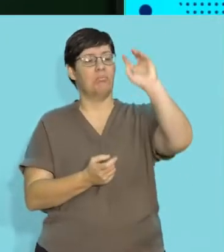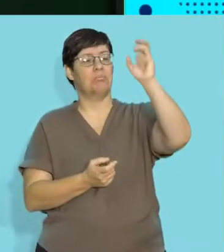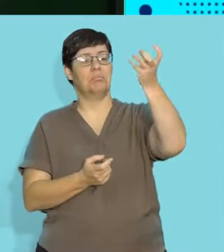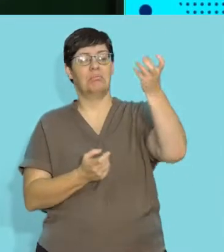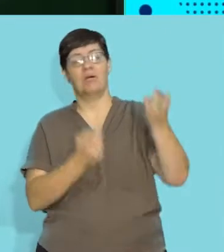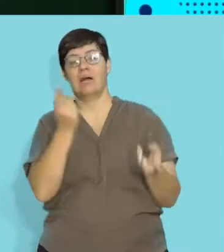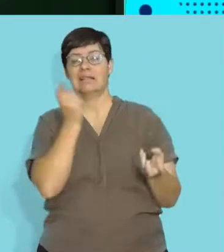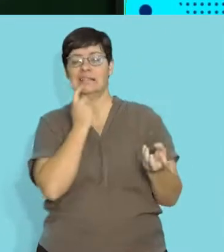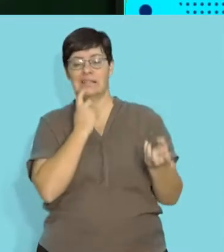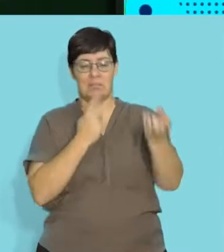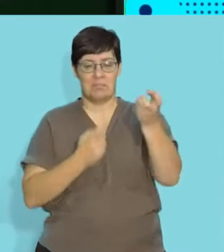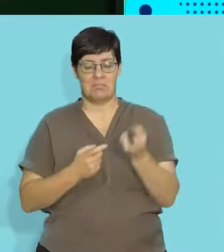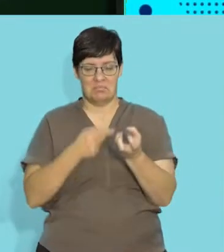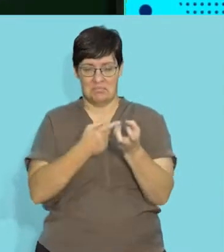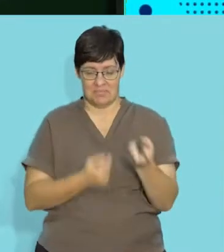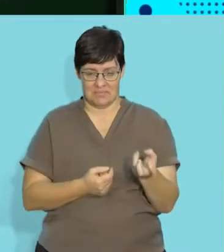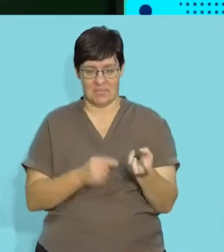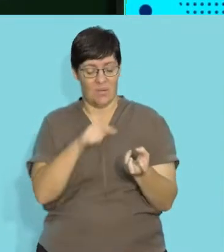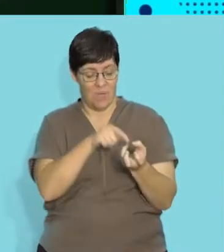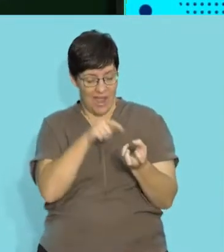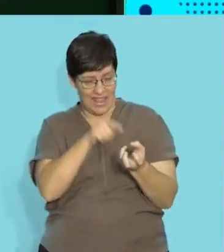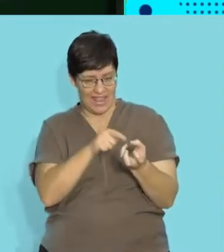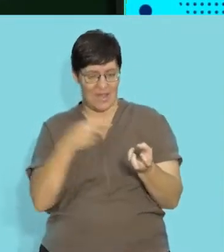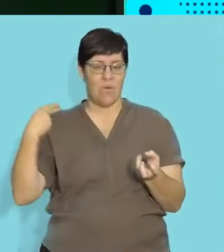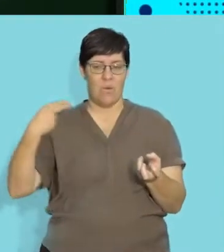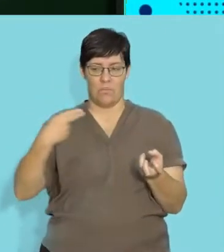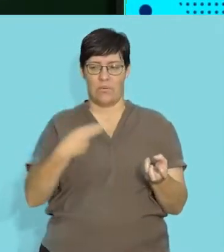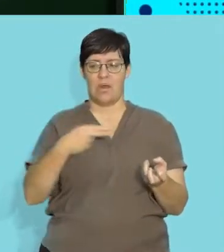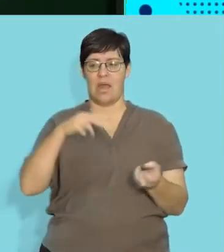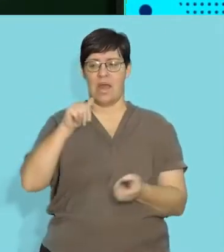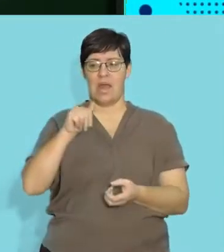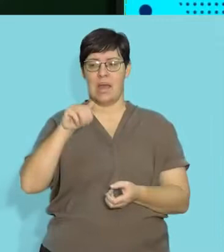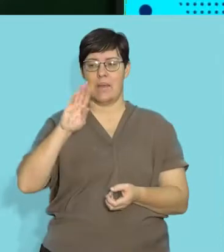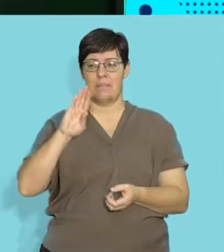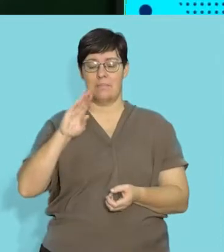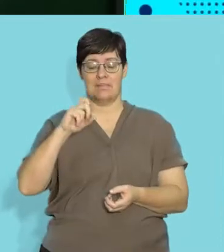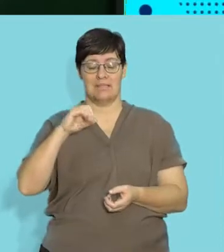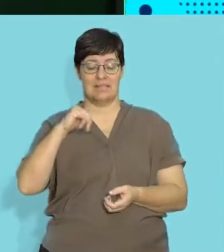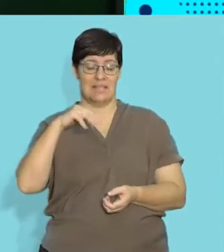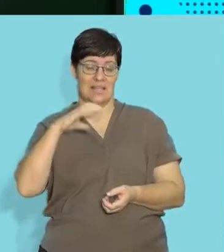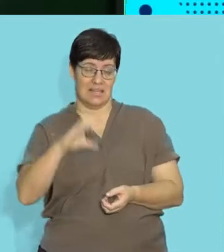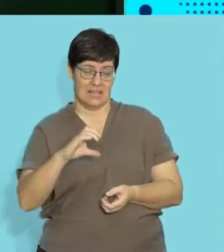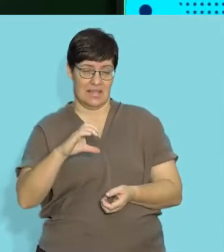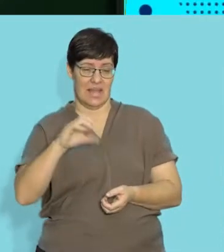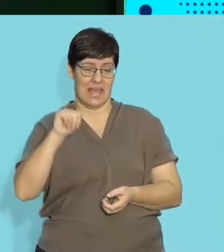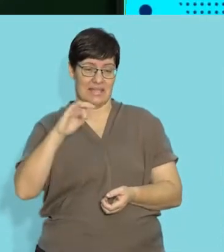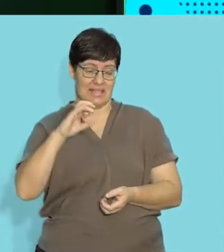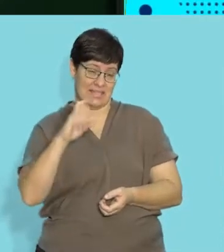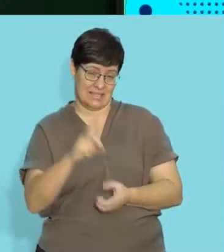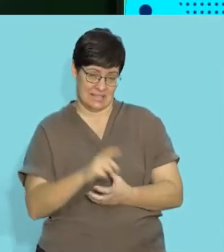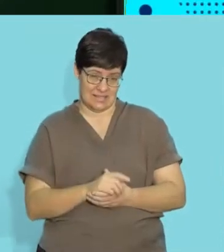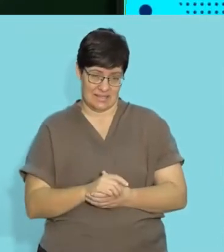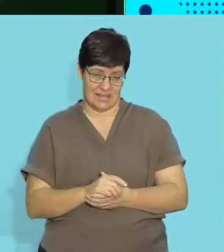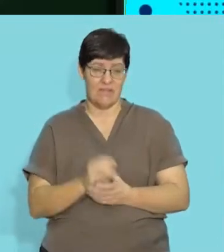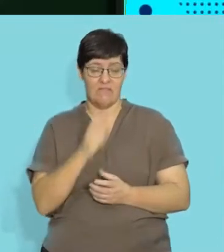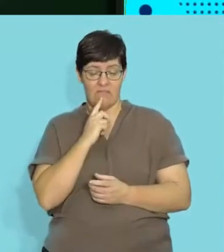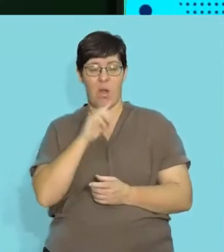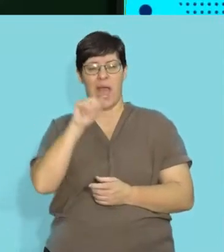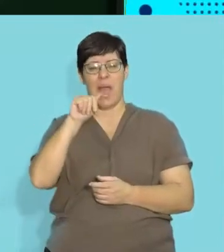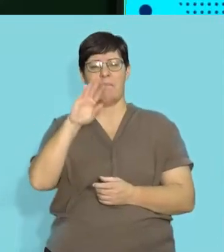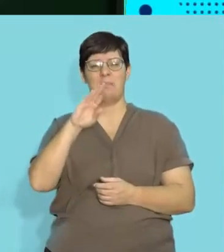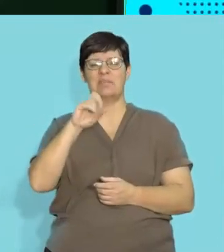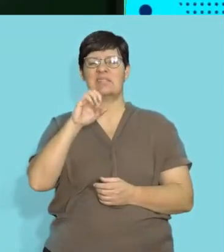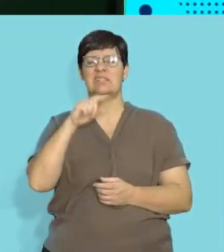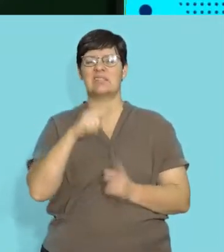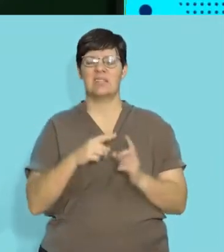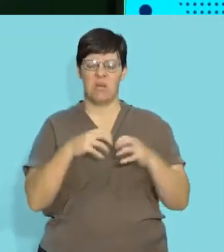you'll find that a simple twist allows for that fruit to break off. And that's because of a hormone called abscisic acid that causes an abscess to